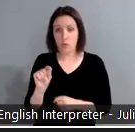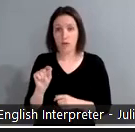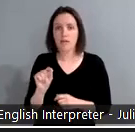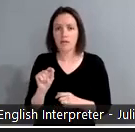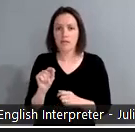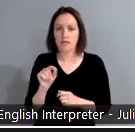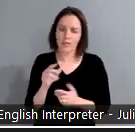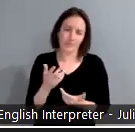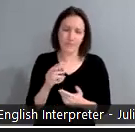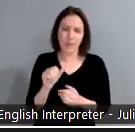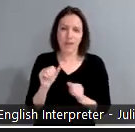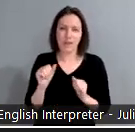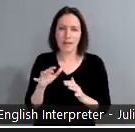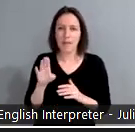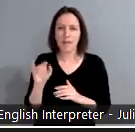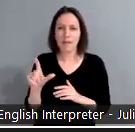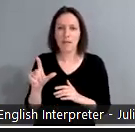120, establishing